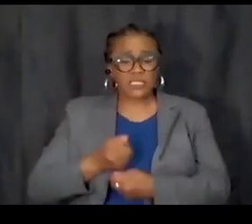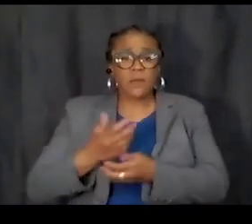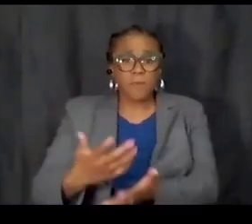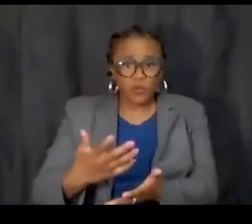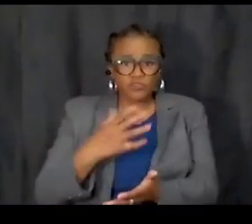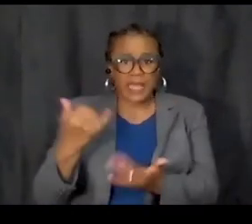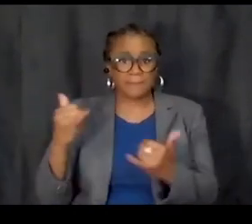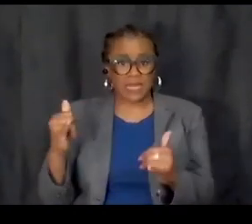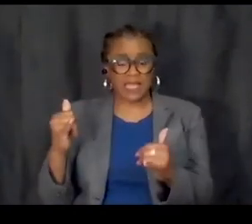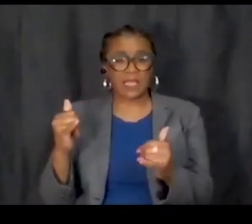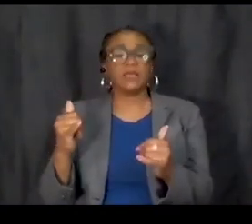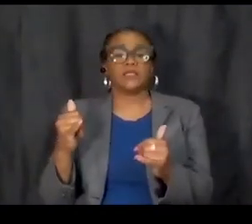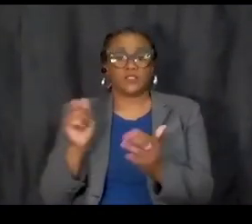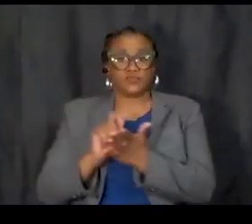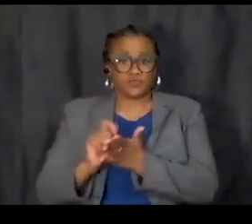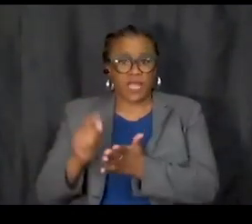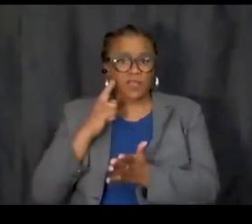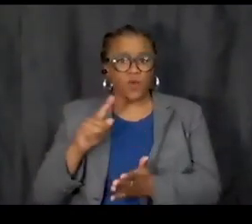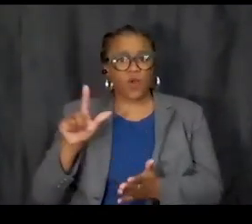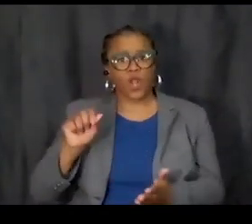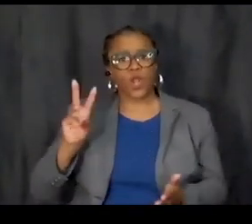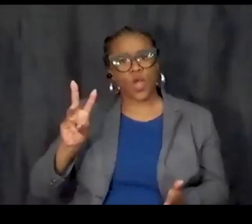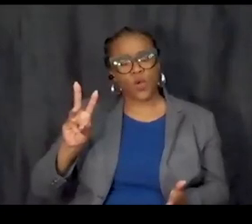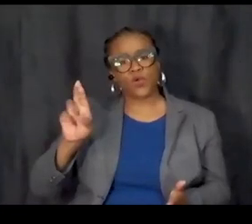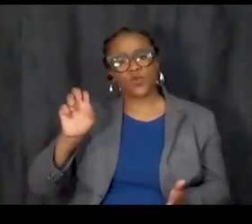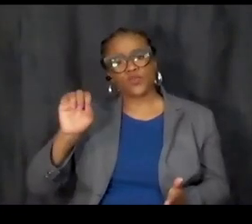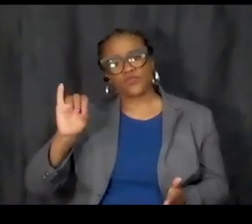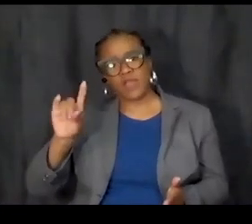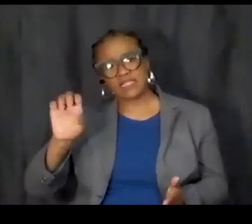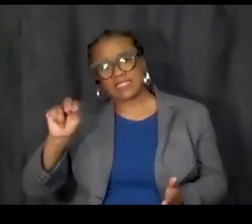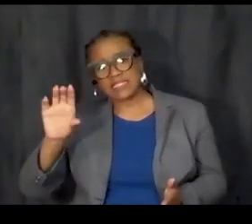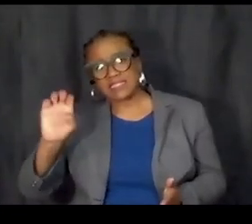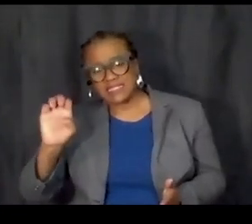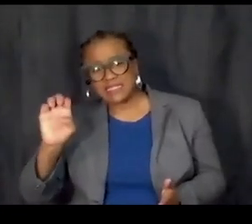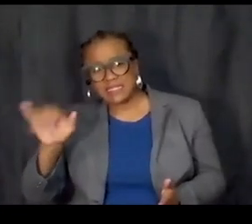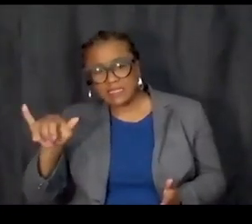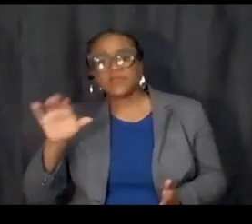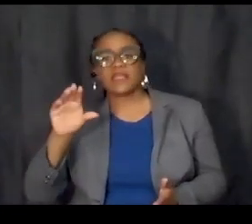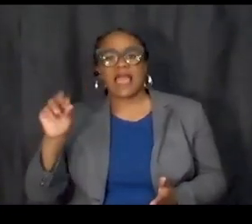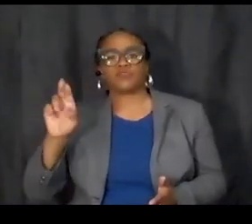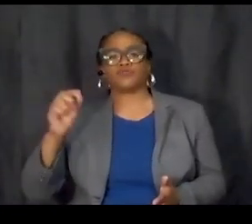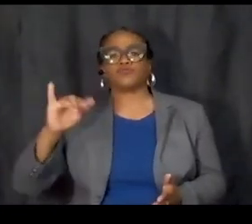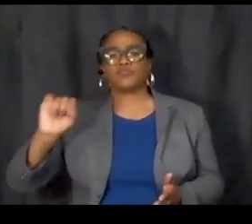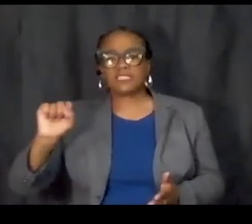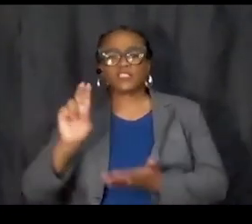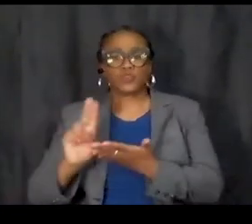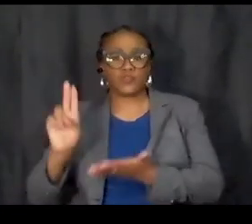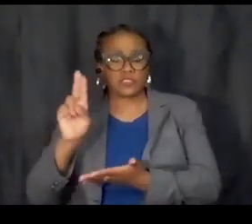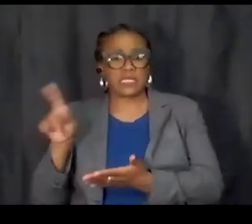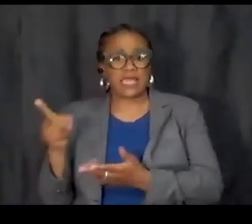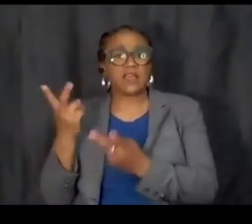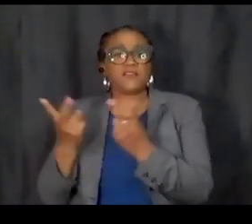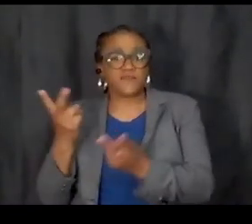and playwriting for the Low Residency Mile High MFA in Creative Writing at Regis University and is